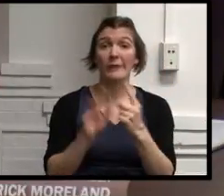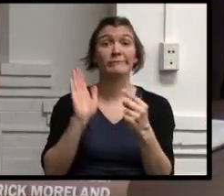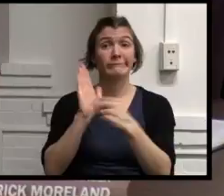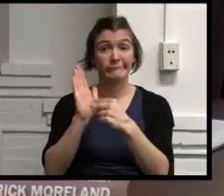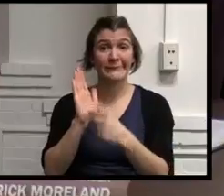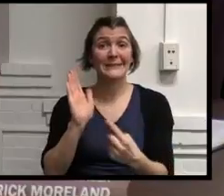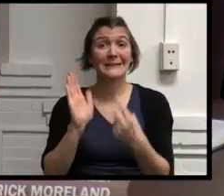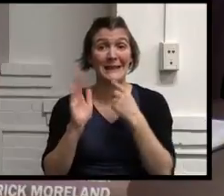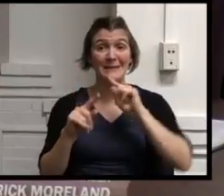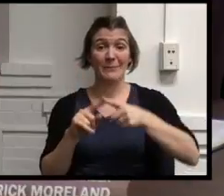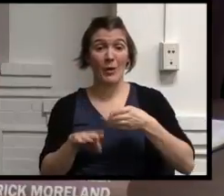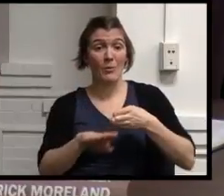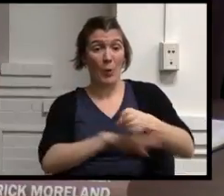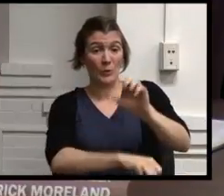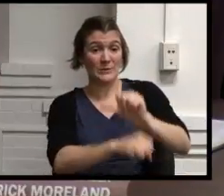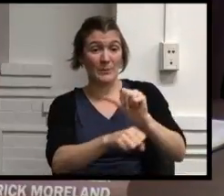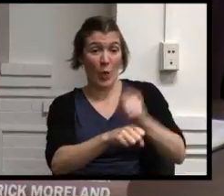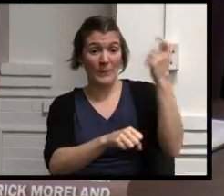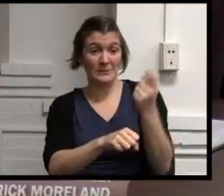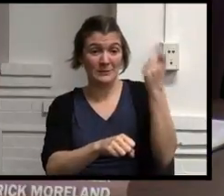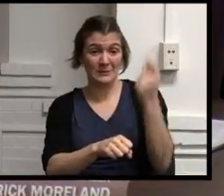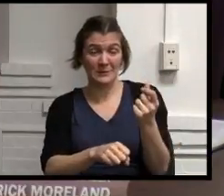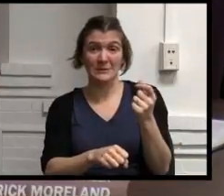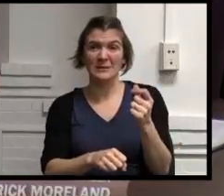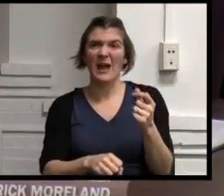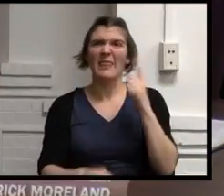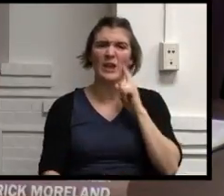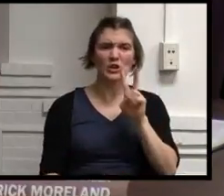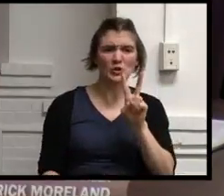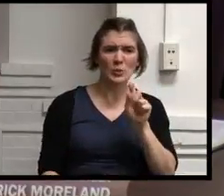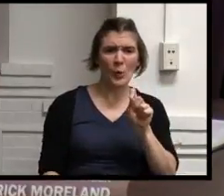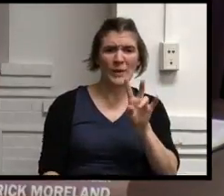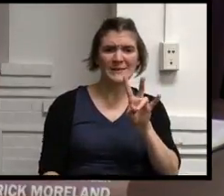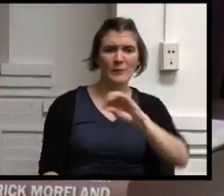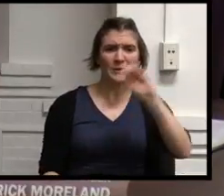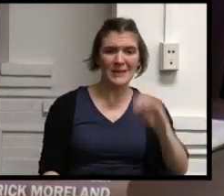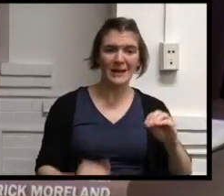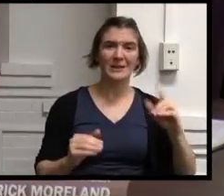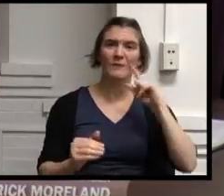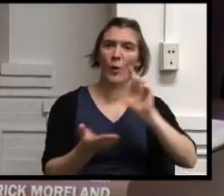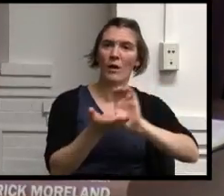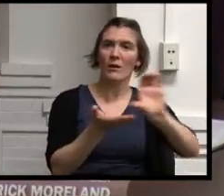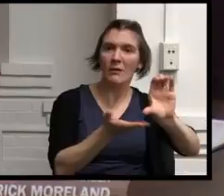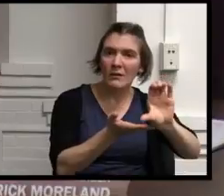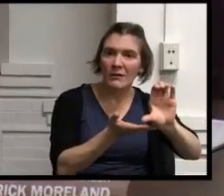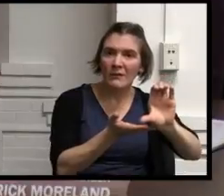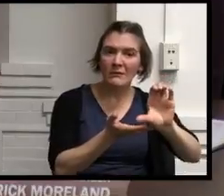and let me tell you what that liability is. About 2.7, as I recall, almost $3 million.